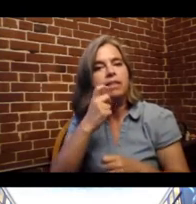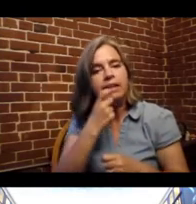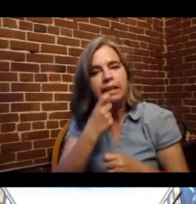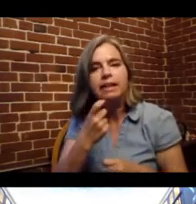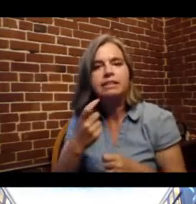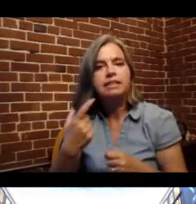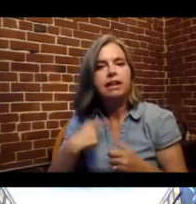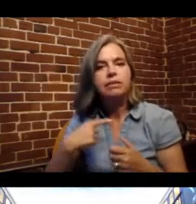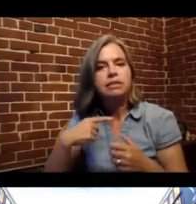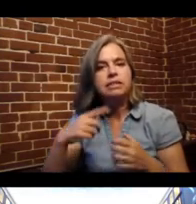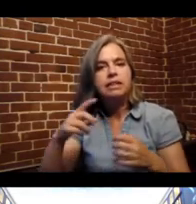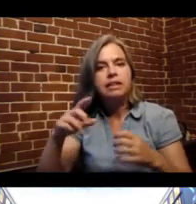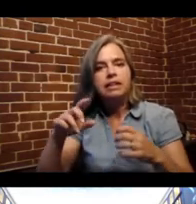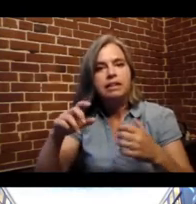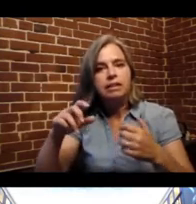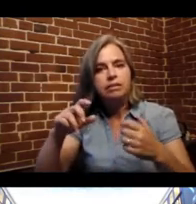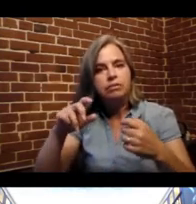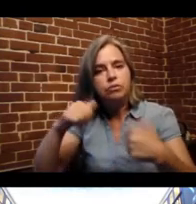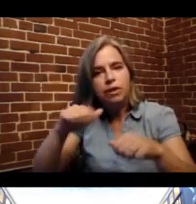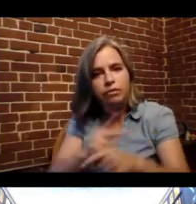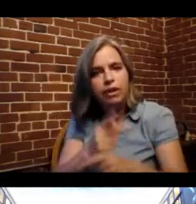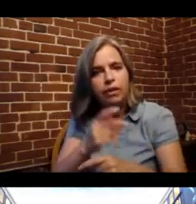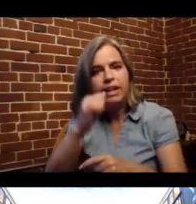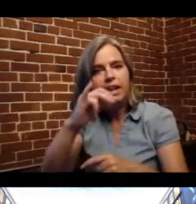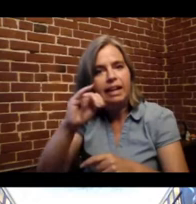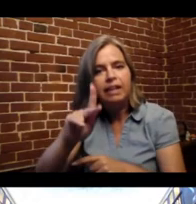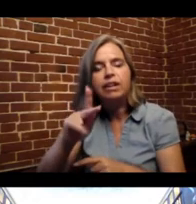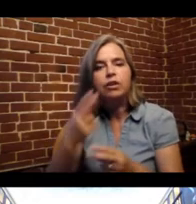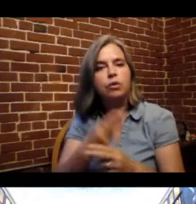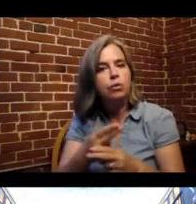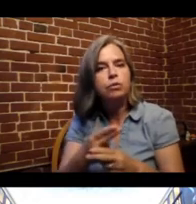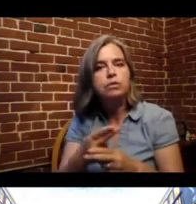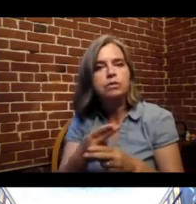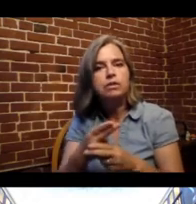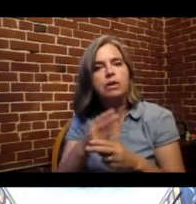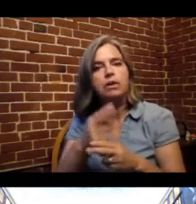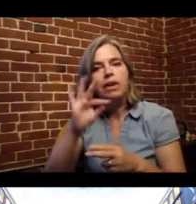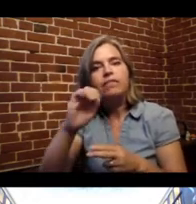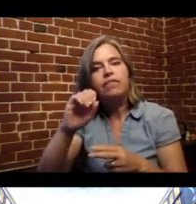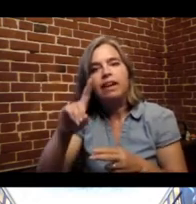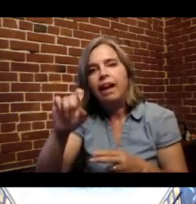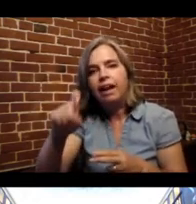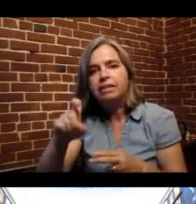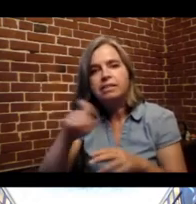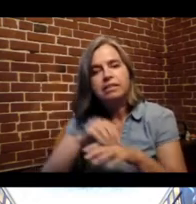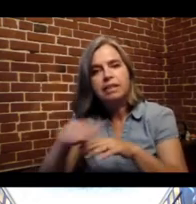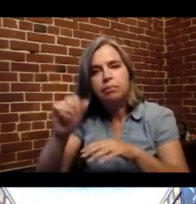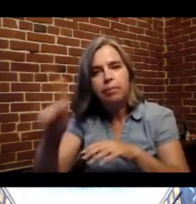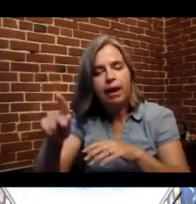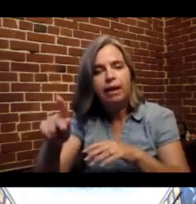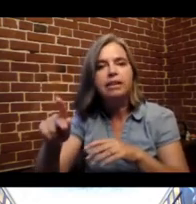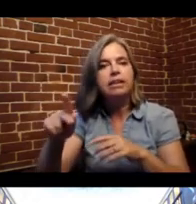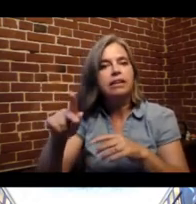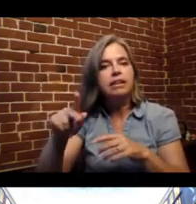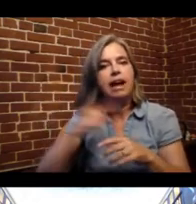know, I was FedExing the plates to Lei, and, you know, we vlogged back and forth. I'm in New York, she's in North Carolina. And we decided, wait,